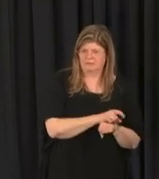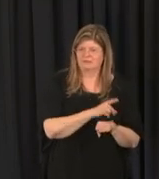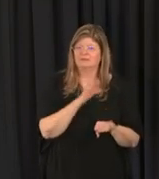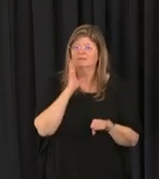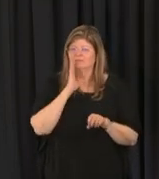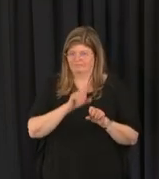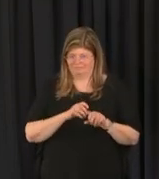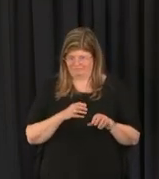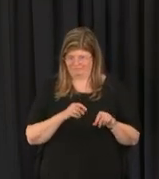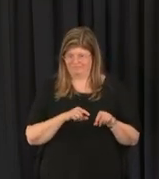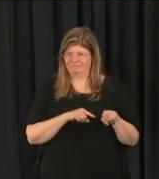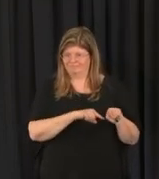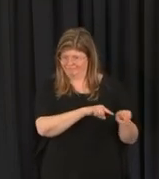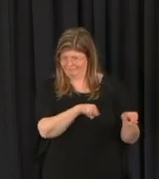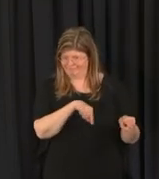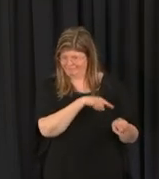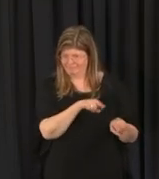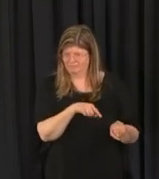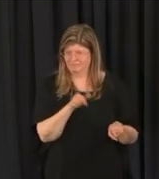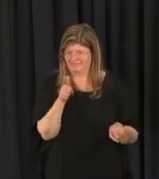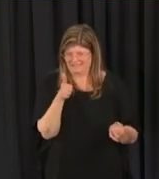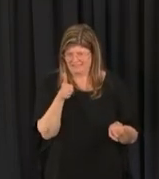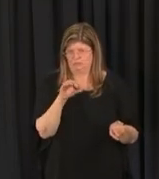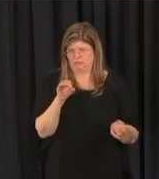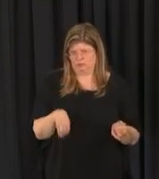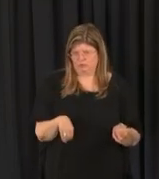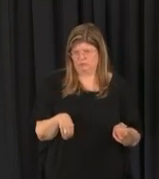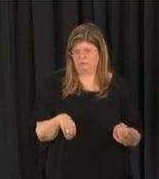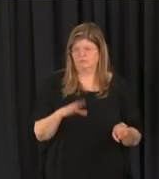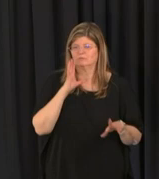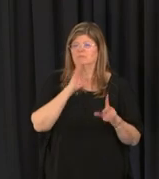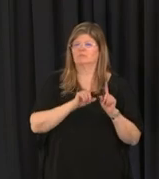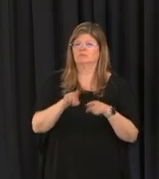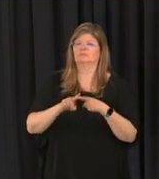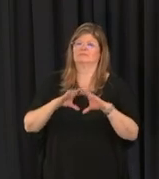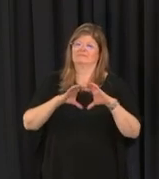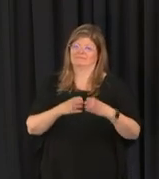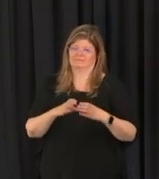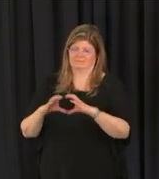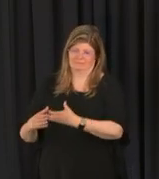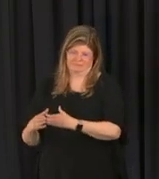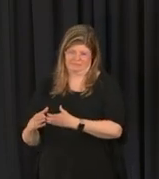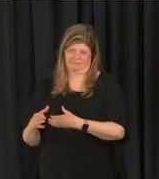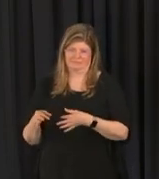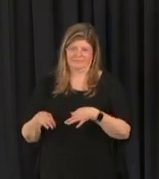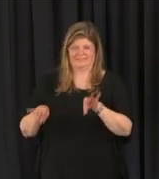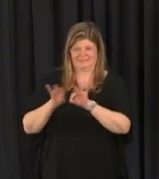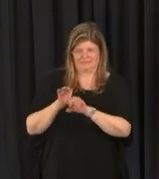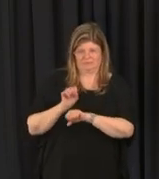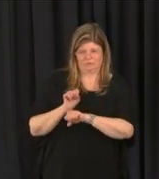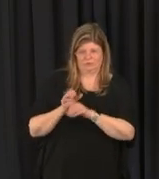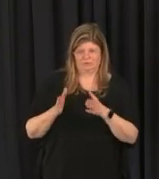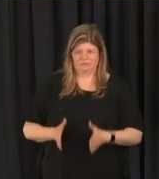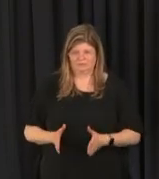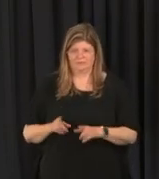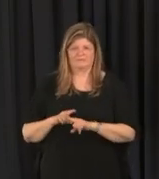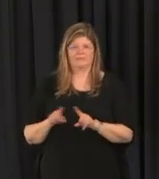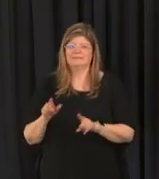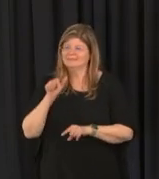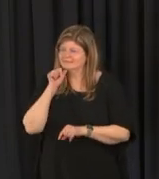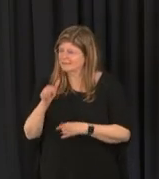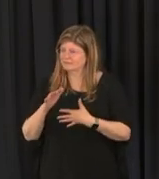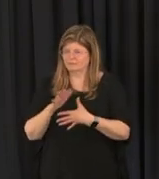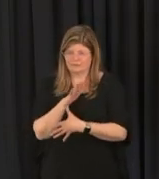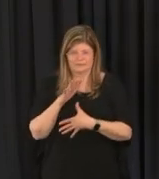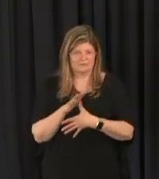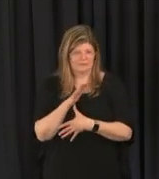going out to individuals, 10% of those will go to the category that includes essential workers that are not in priority